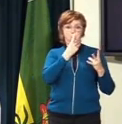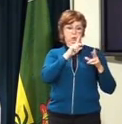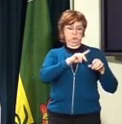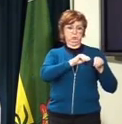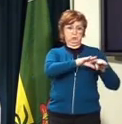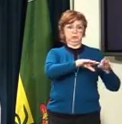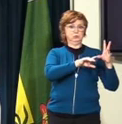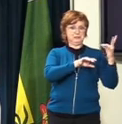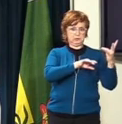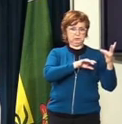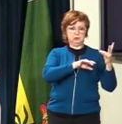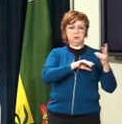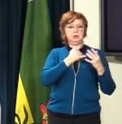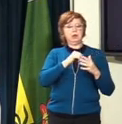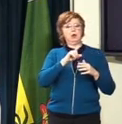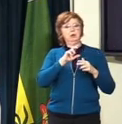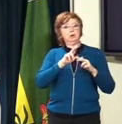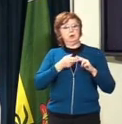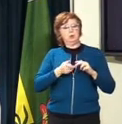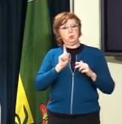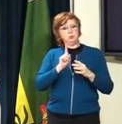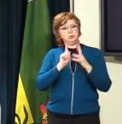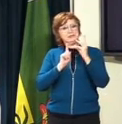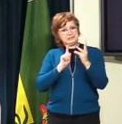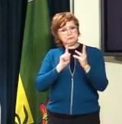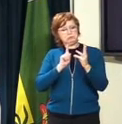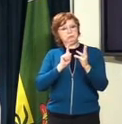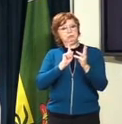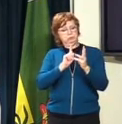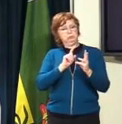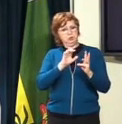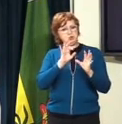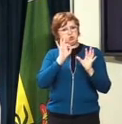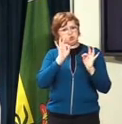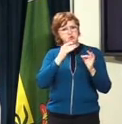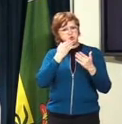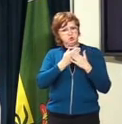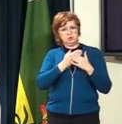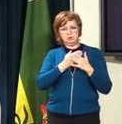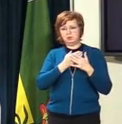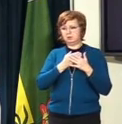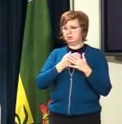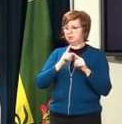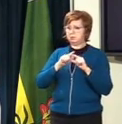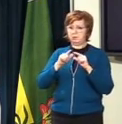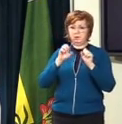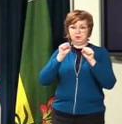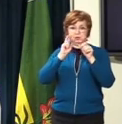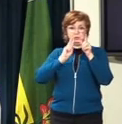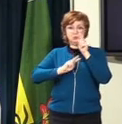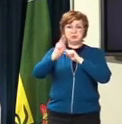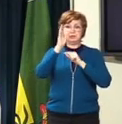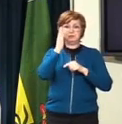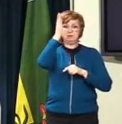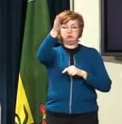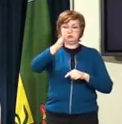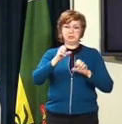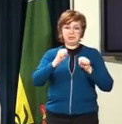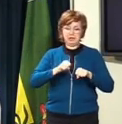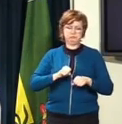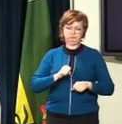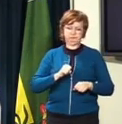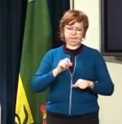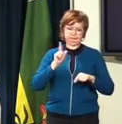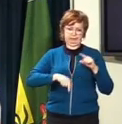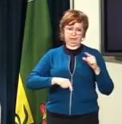positivity rate is high in the province, and that's not a good thing. So how accurate are they? It's not a crystal ball, but with respect to us, you know, we